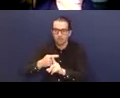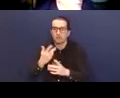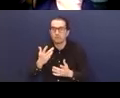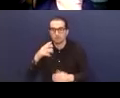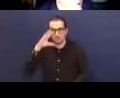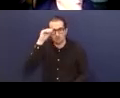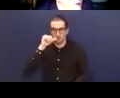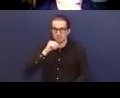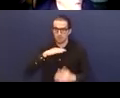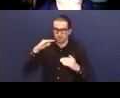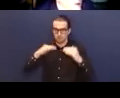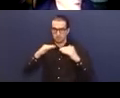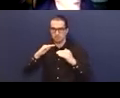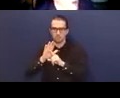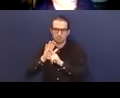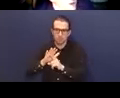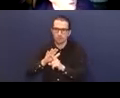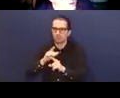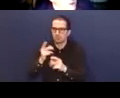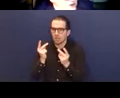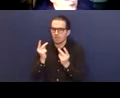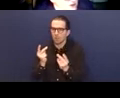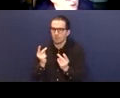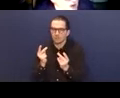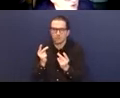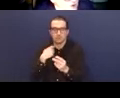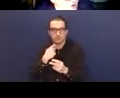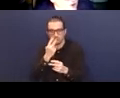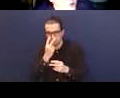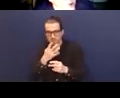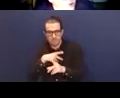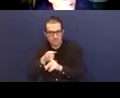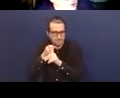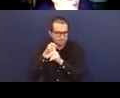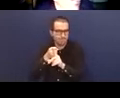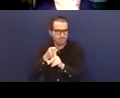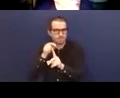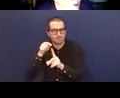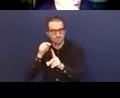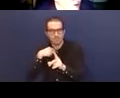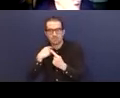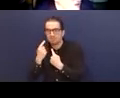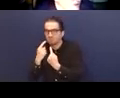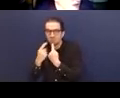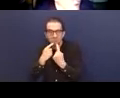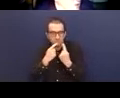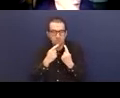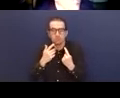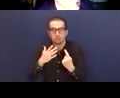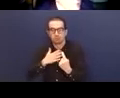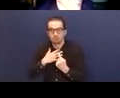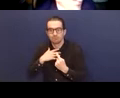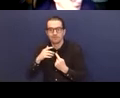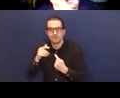last of all, 16, peace, justice, and strong institutions. There are 14 indicators for that, and we